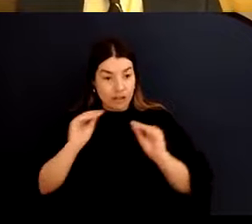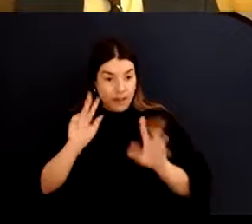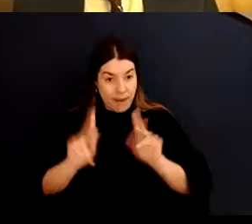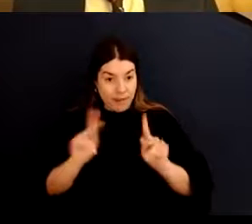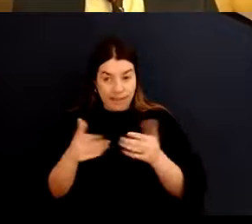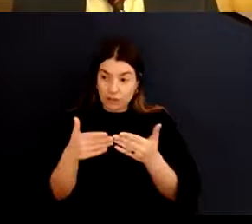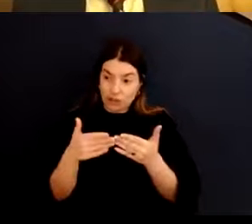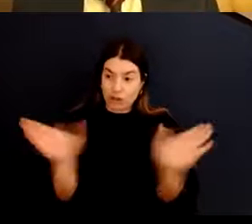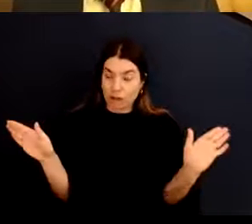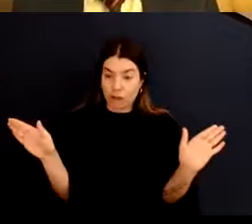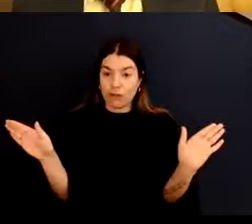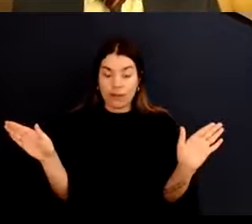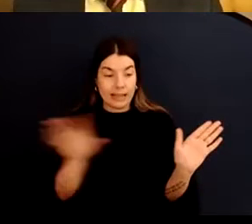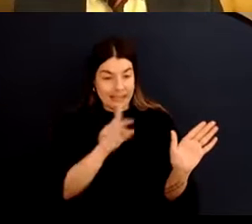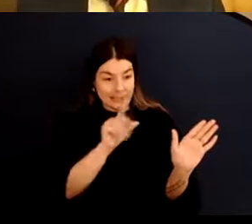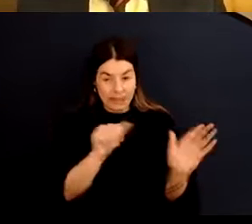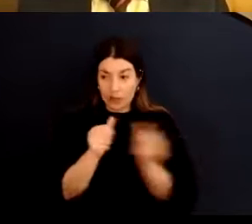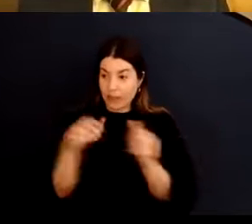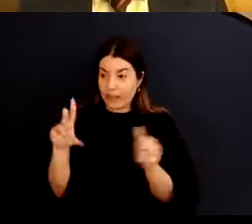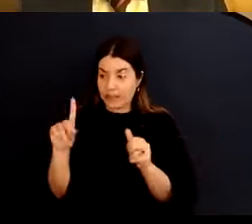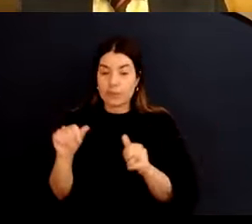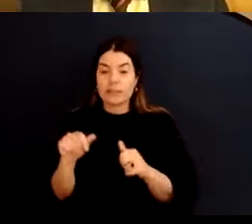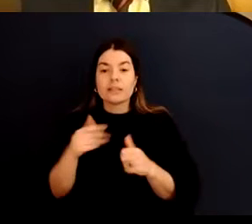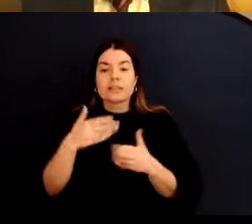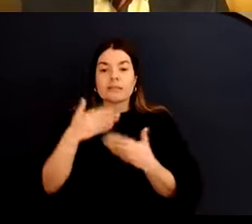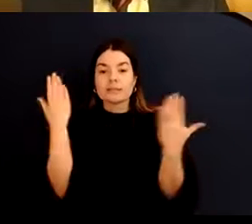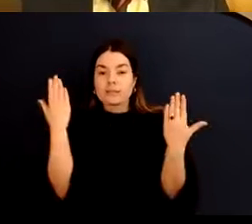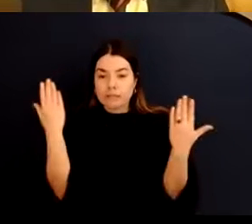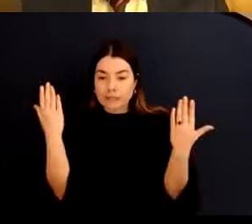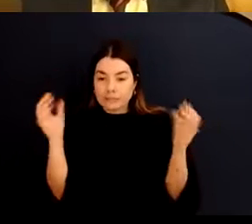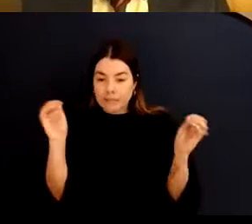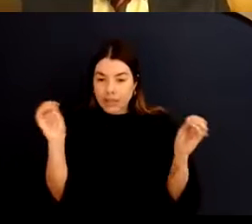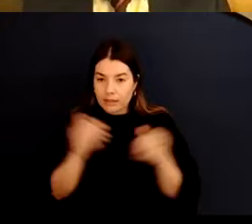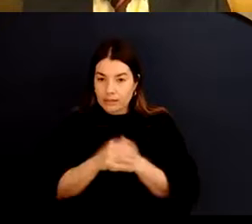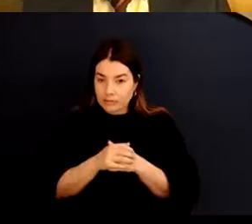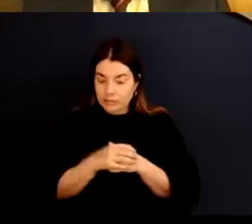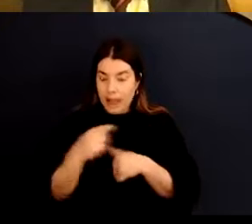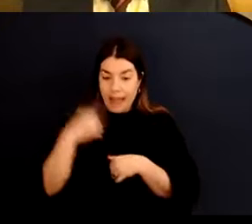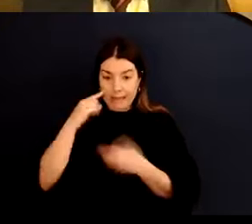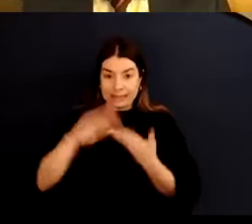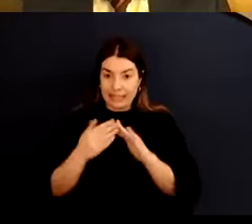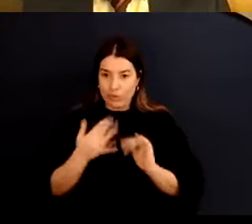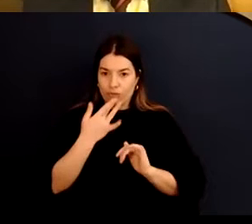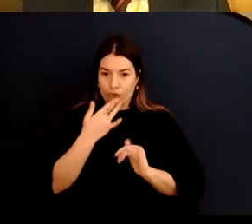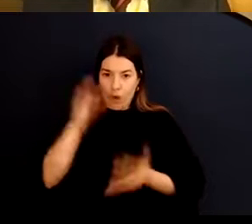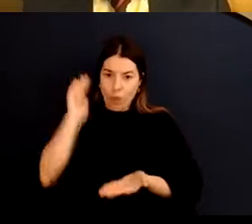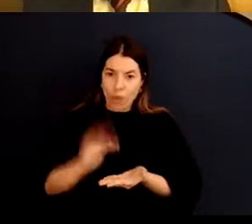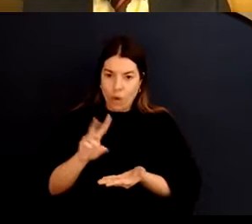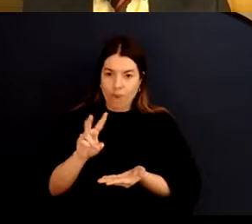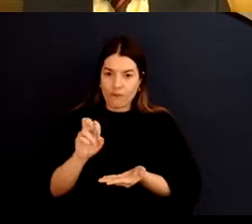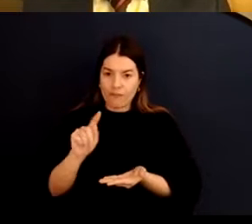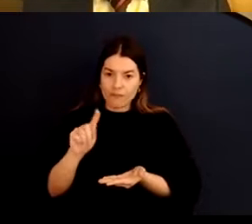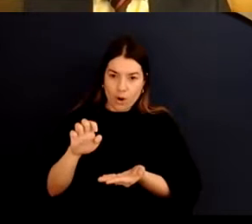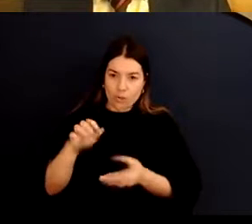that the city prefers a low voter turnout because with low voters, the things that are being